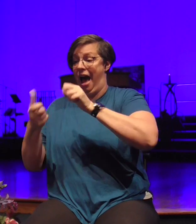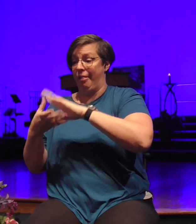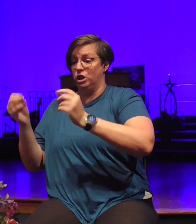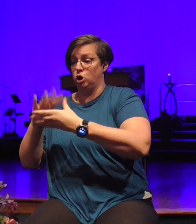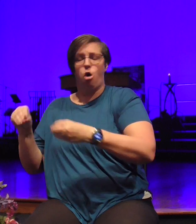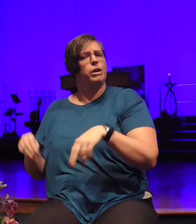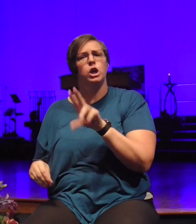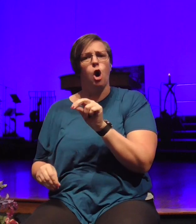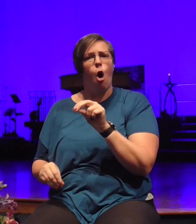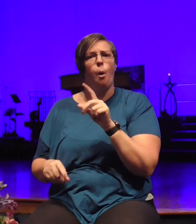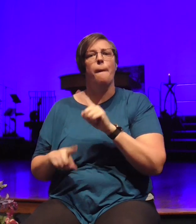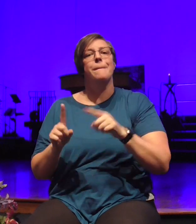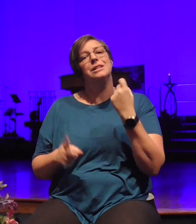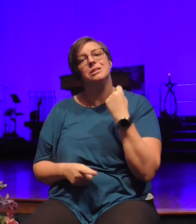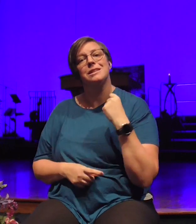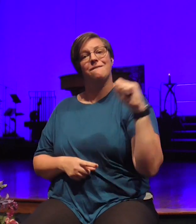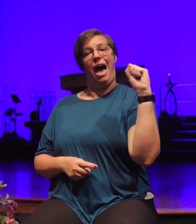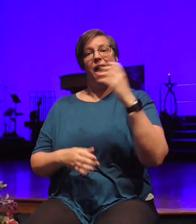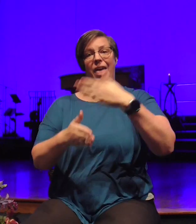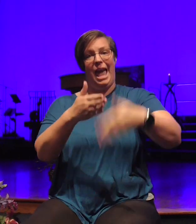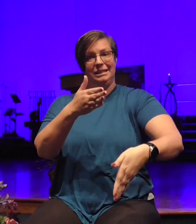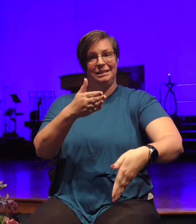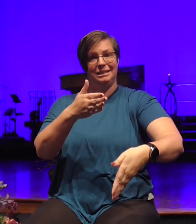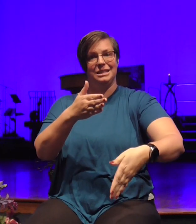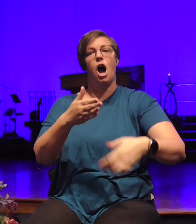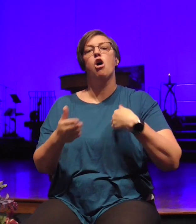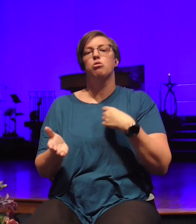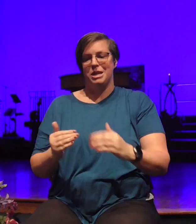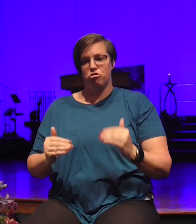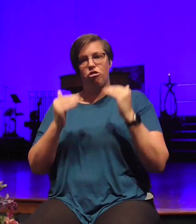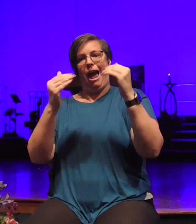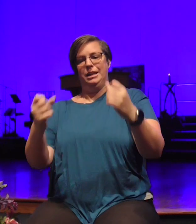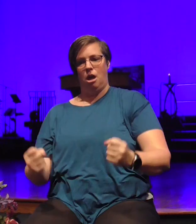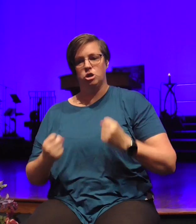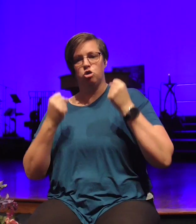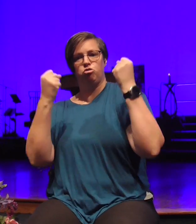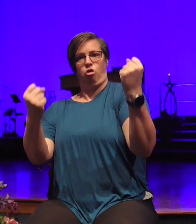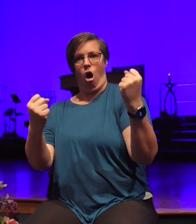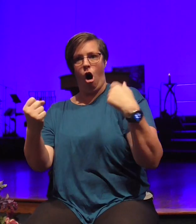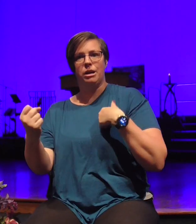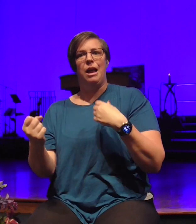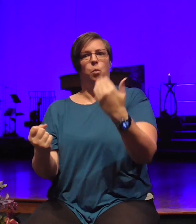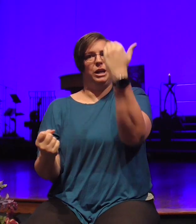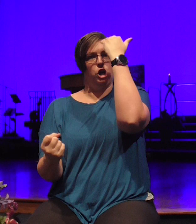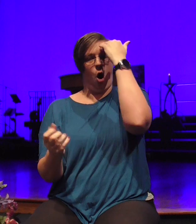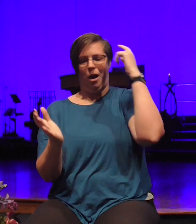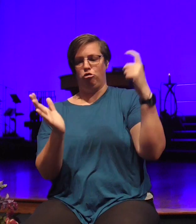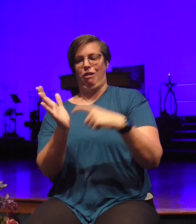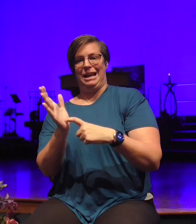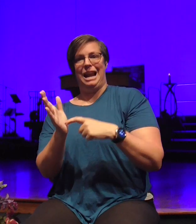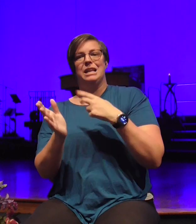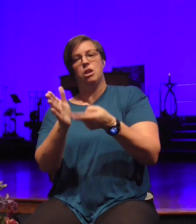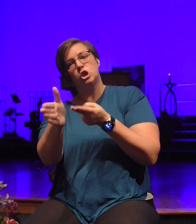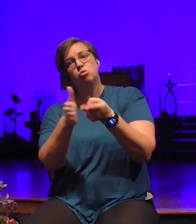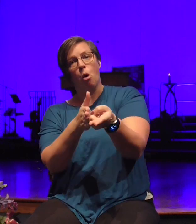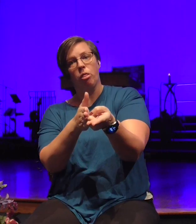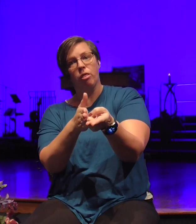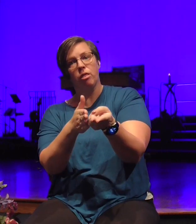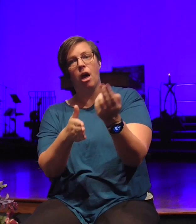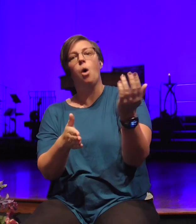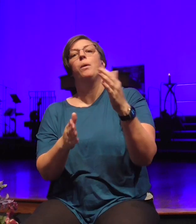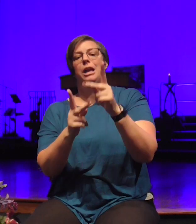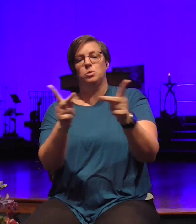rise strong, recognize our story, and rumble with the truth until we get to a place where we think,